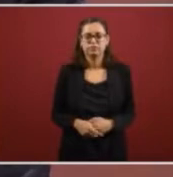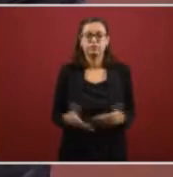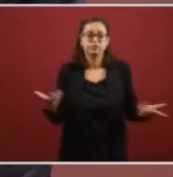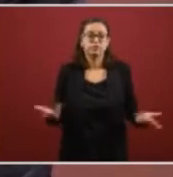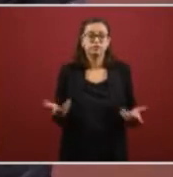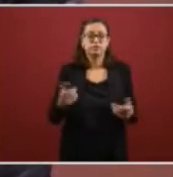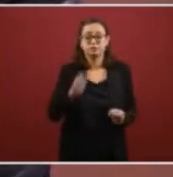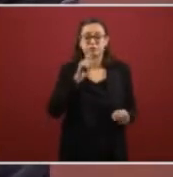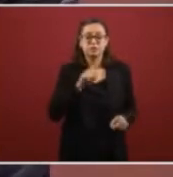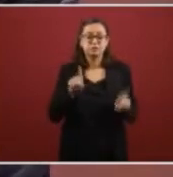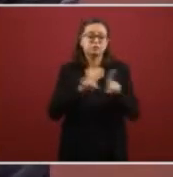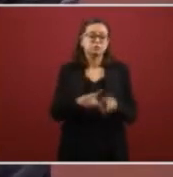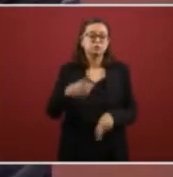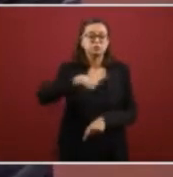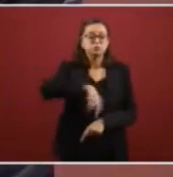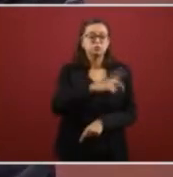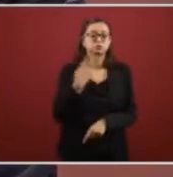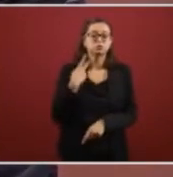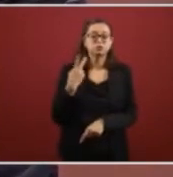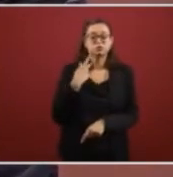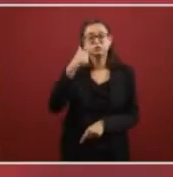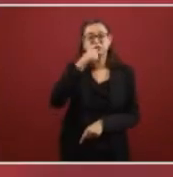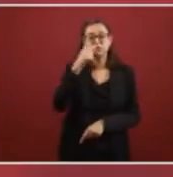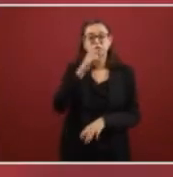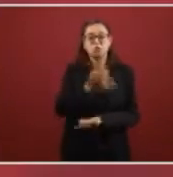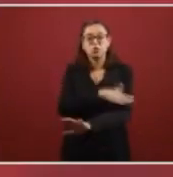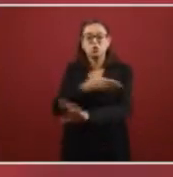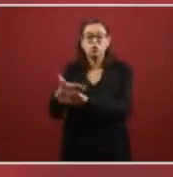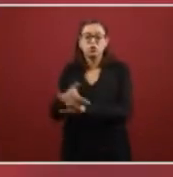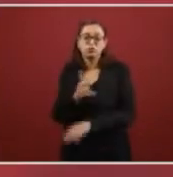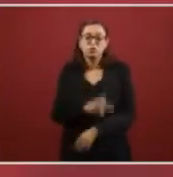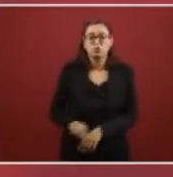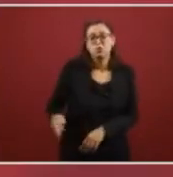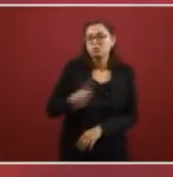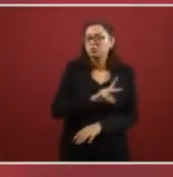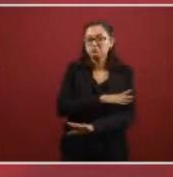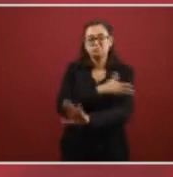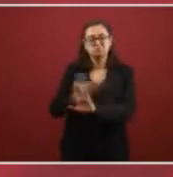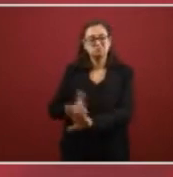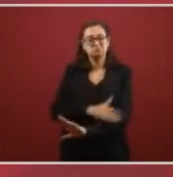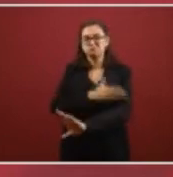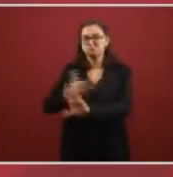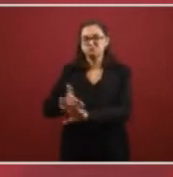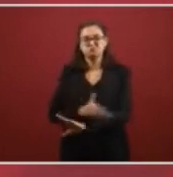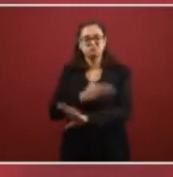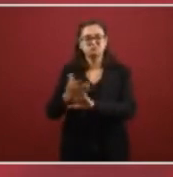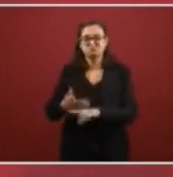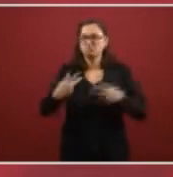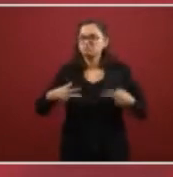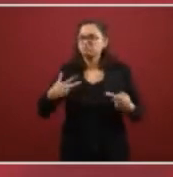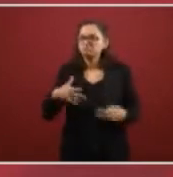That they were going to continue to use that same unpopular politics, and at this time